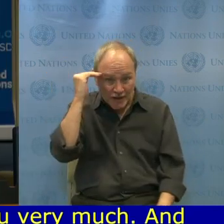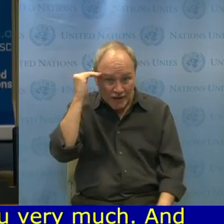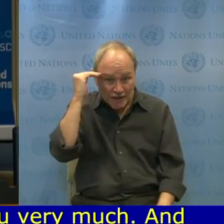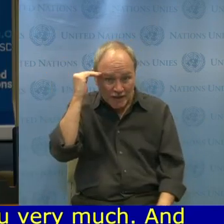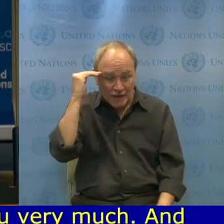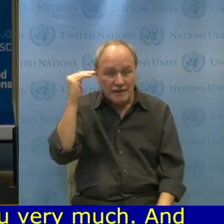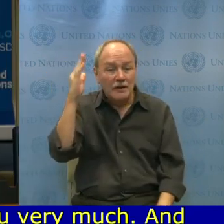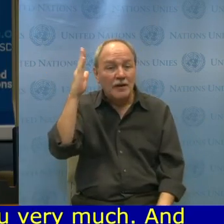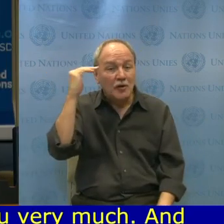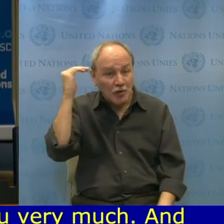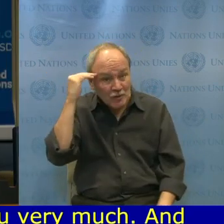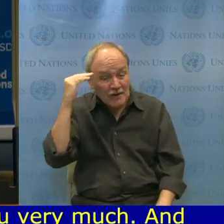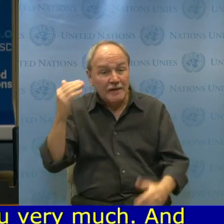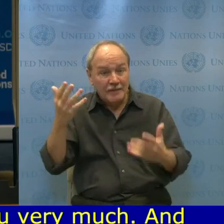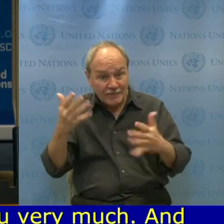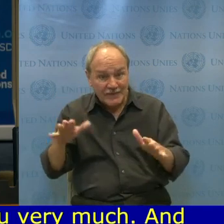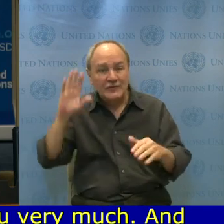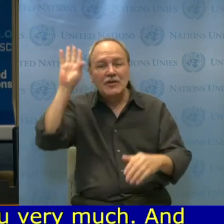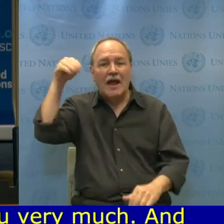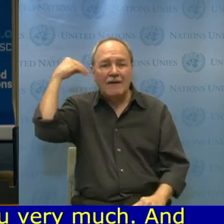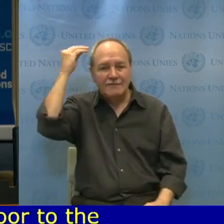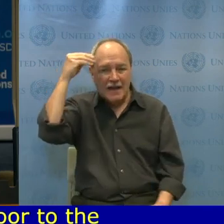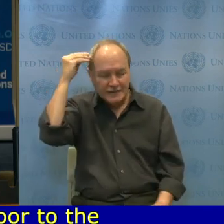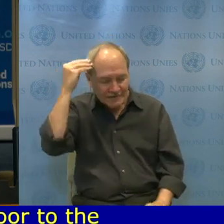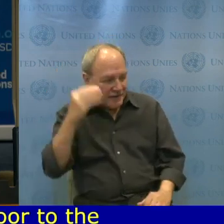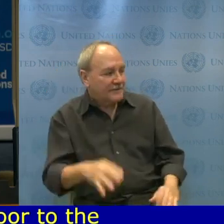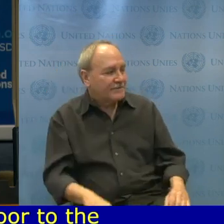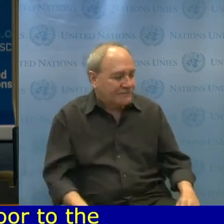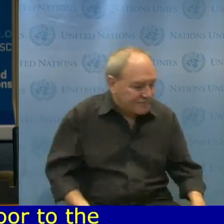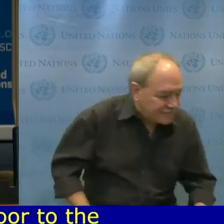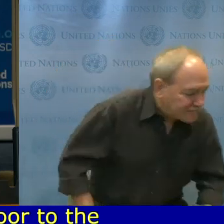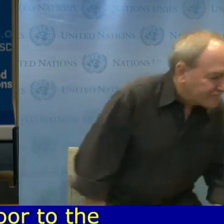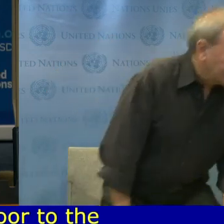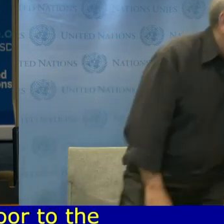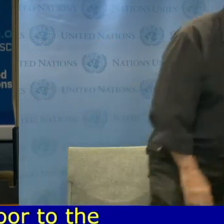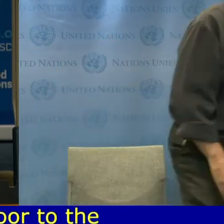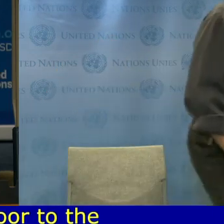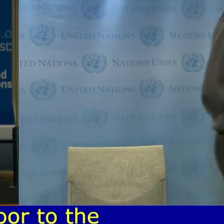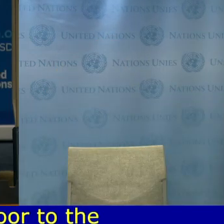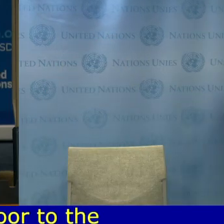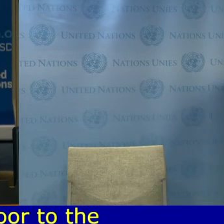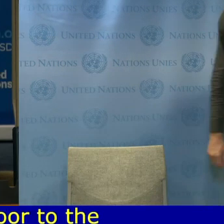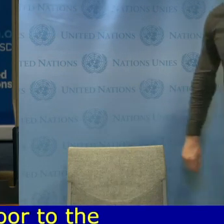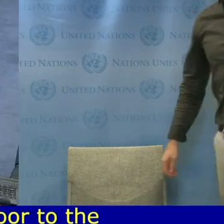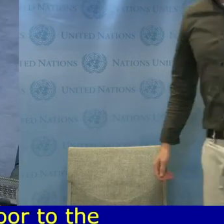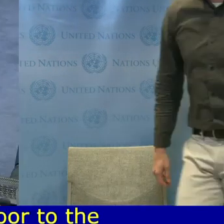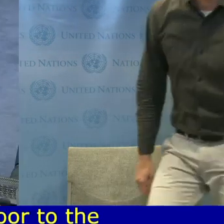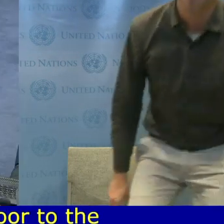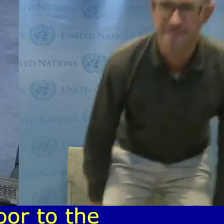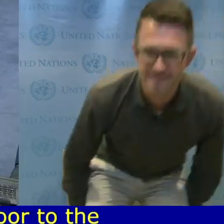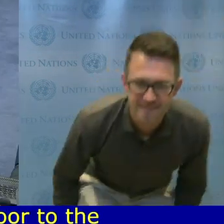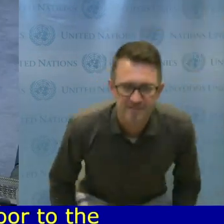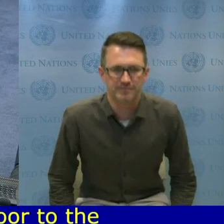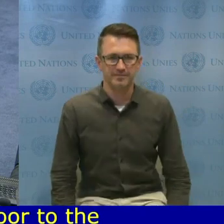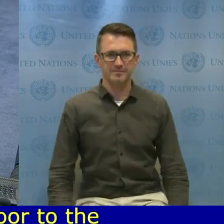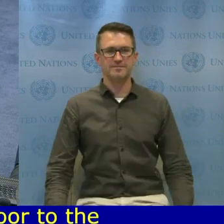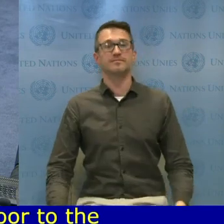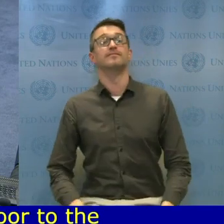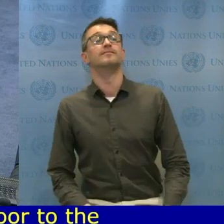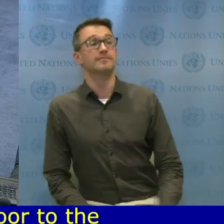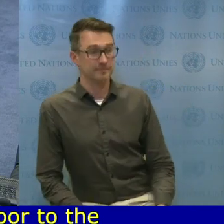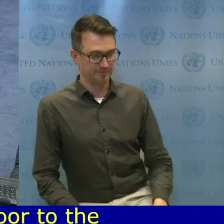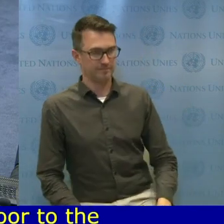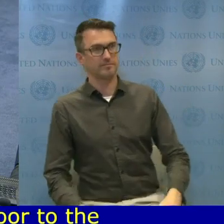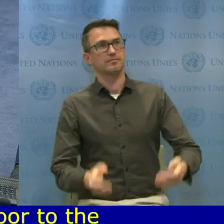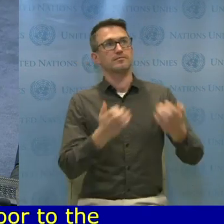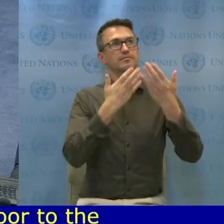by Afghanistan. Thank you, Madam Chairperson. I would like to take this opportunity to point out the politics of